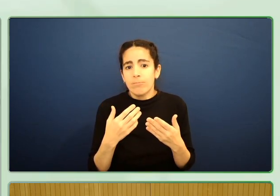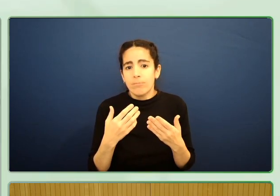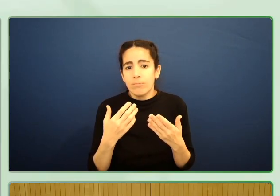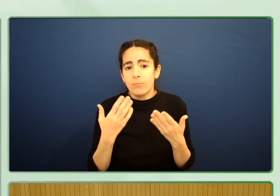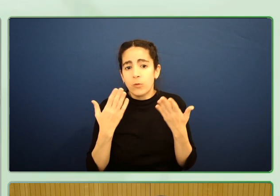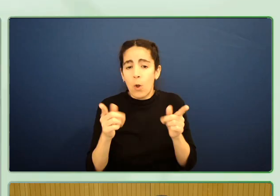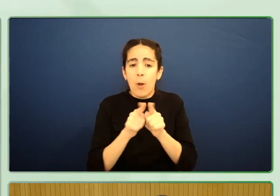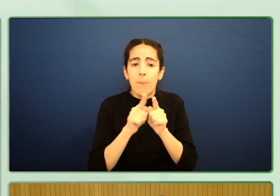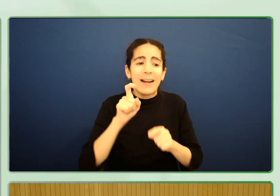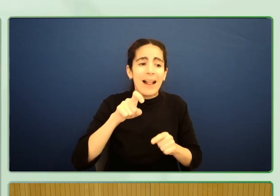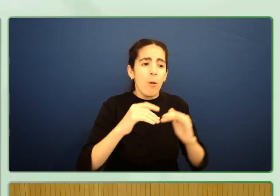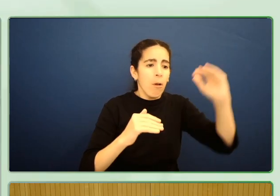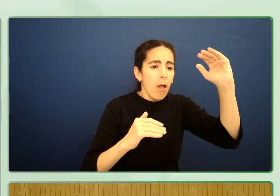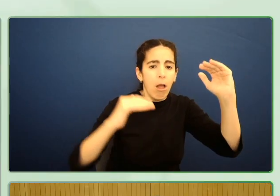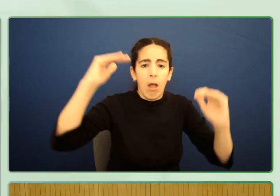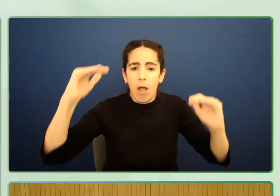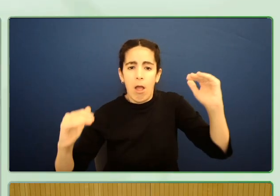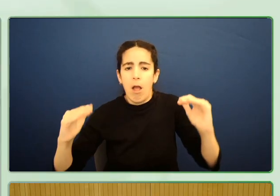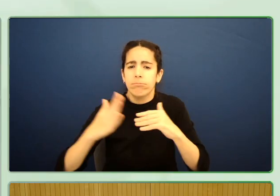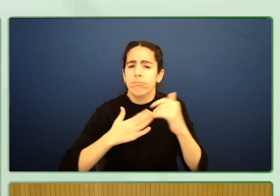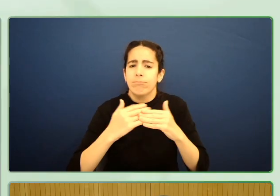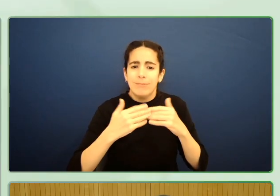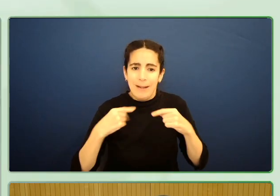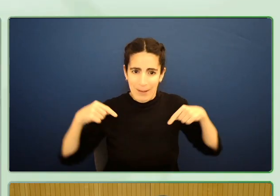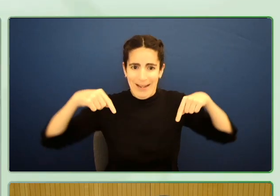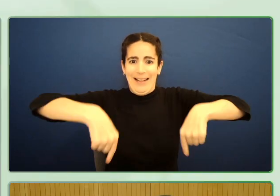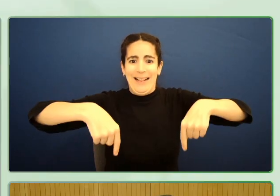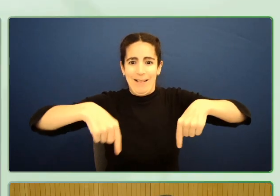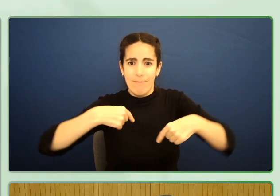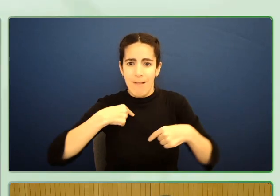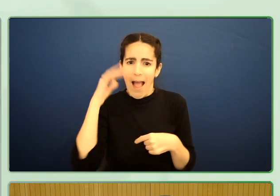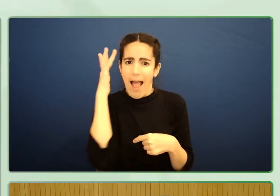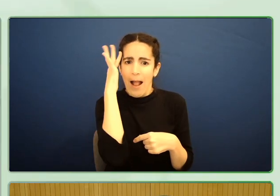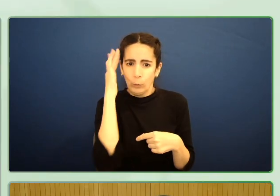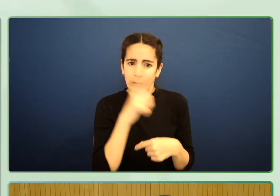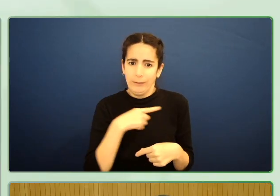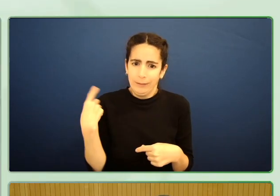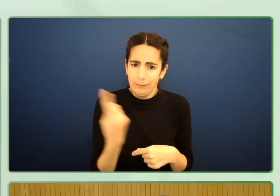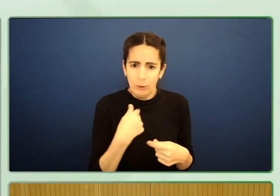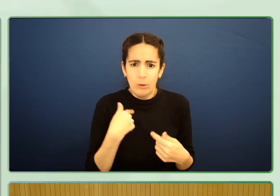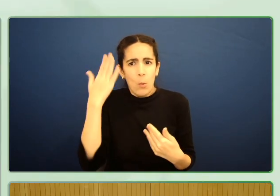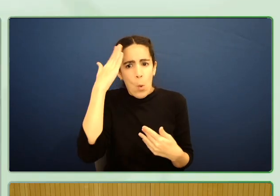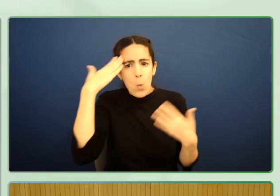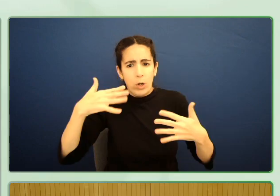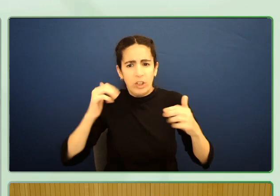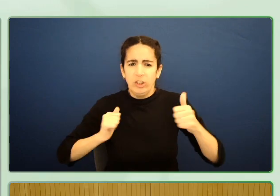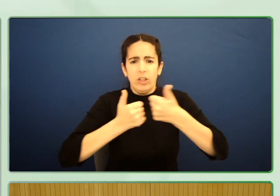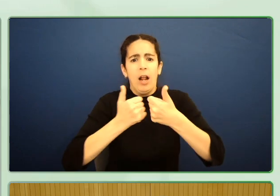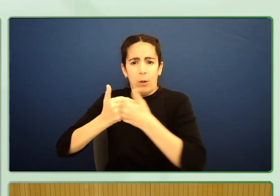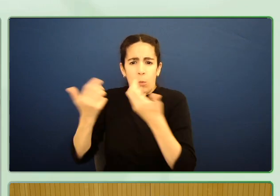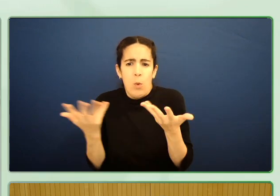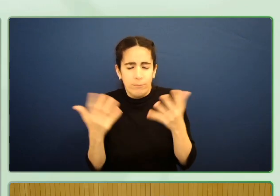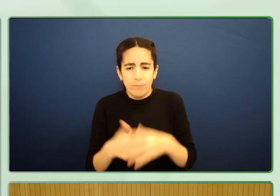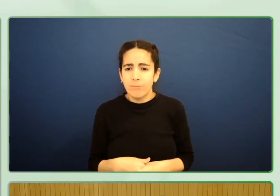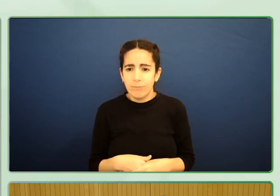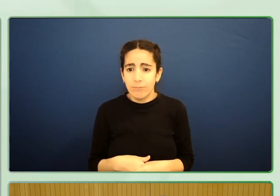know. And there is challenge. Social media is a platform that let us connect between us, but also